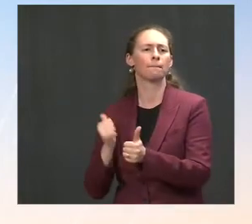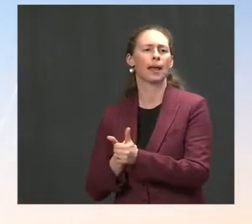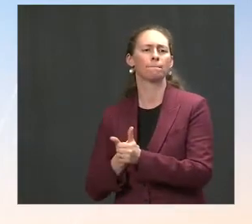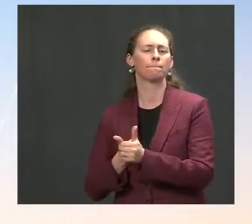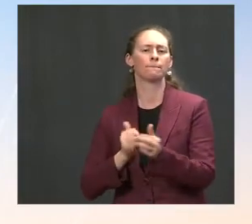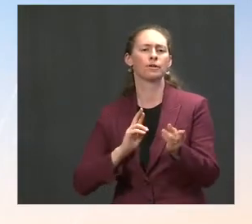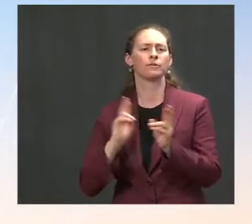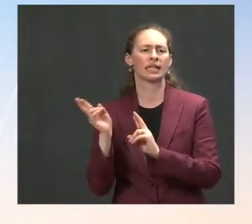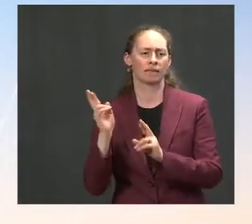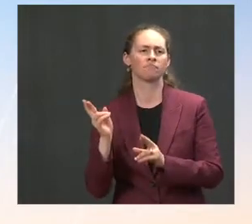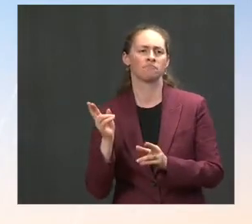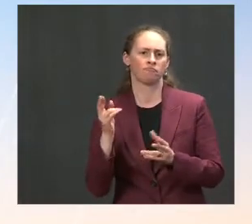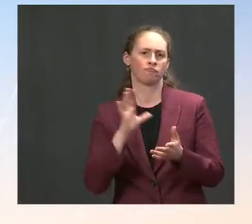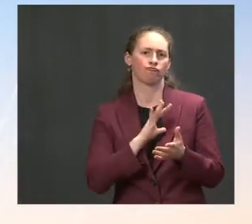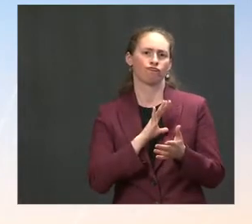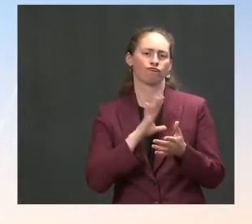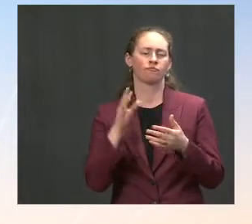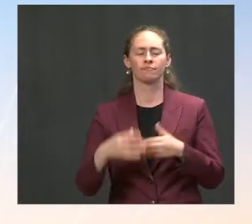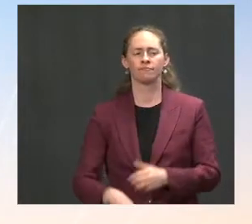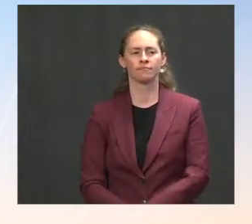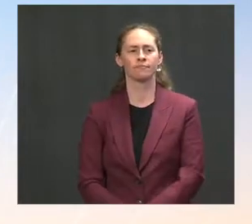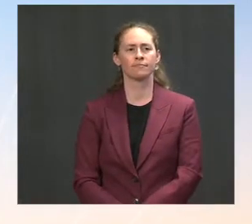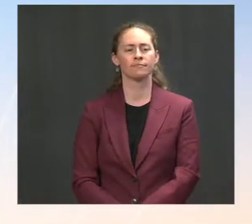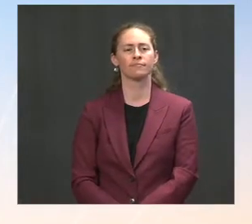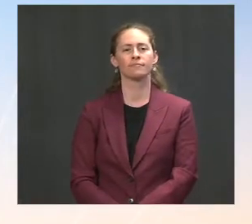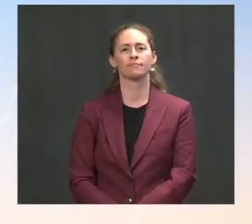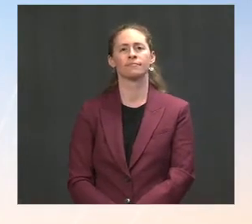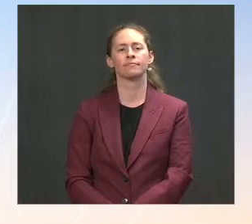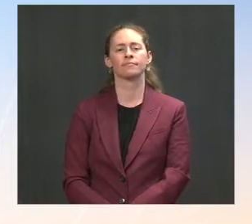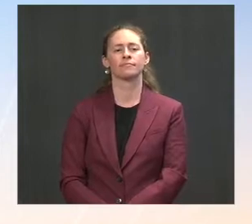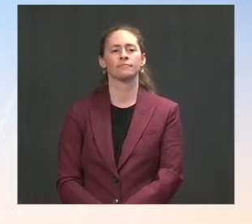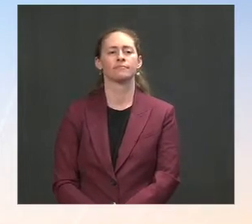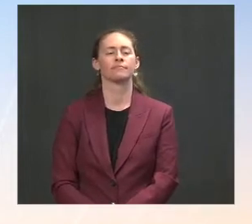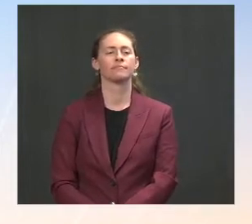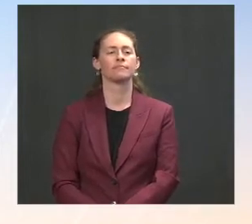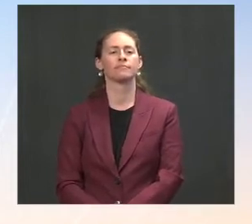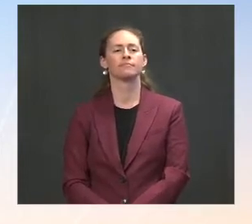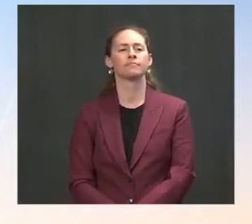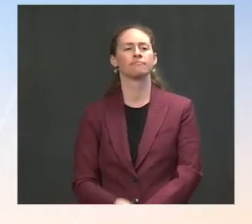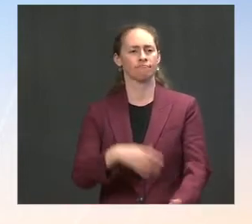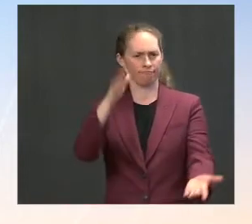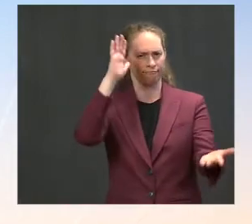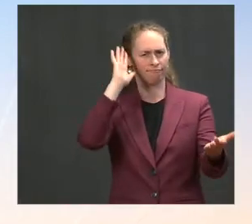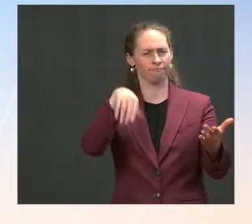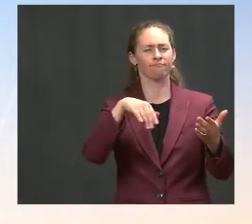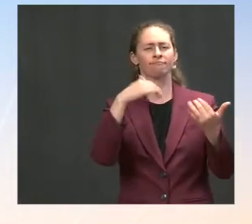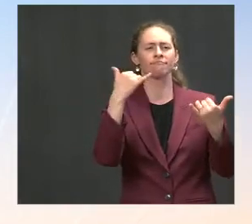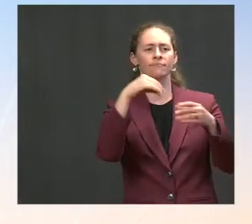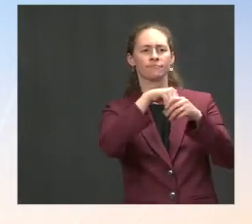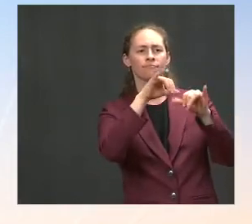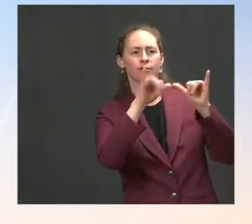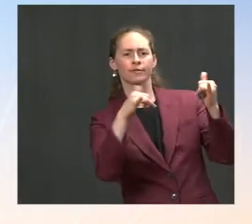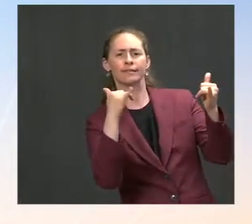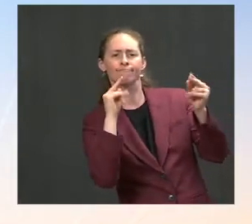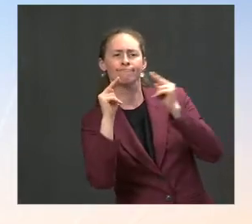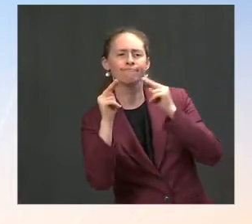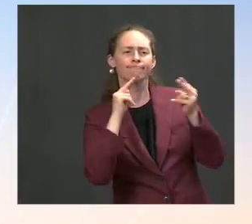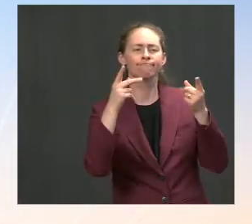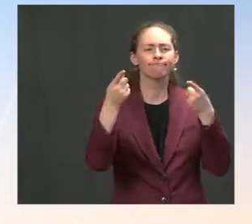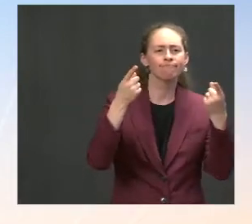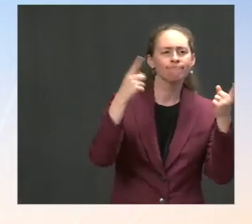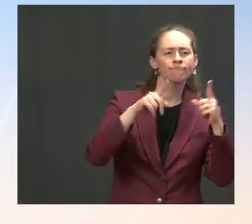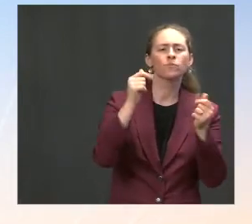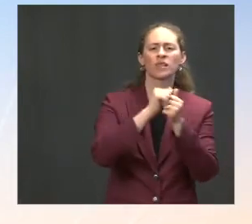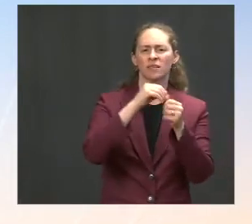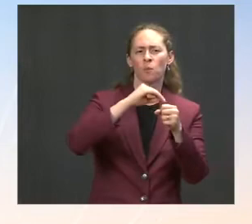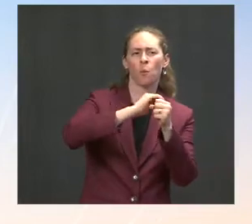All right, and just one on infrastructure. We understand that Senate negotiators are looking at repurposing COVID relief funds for